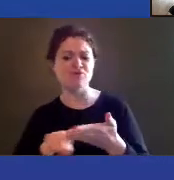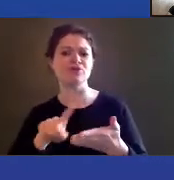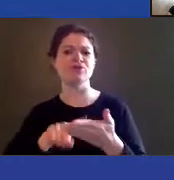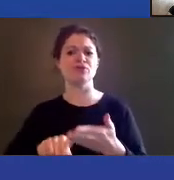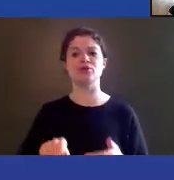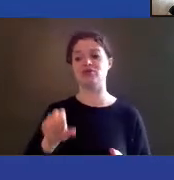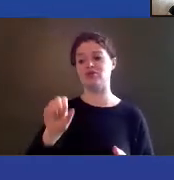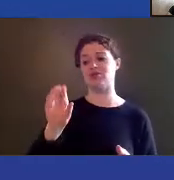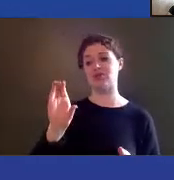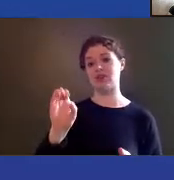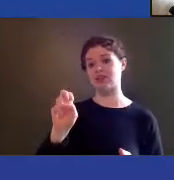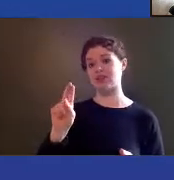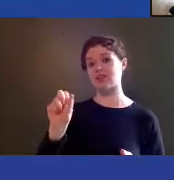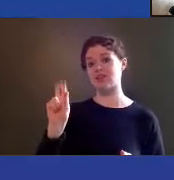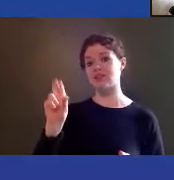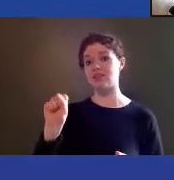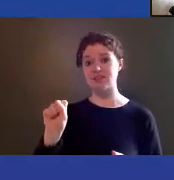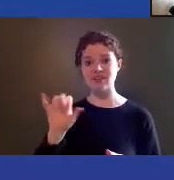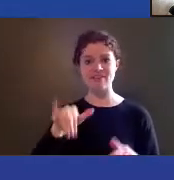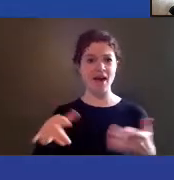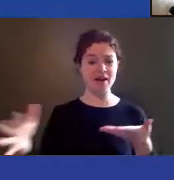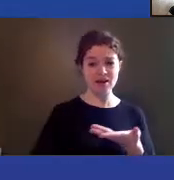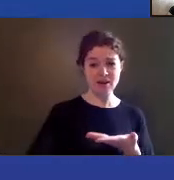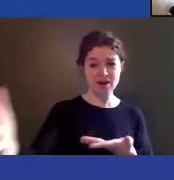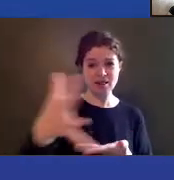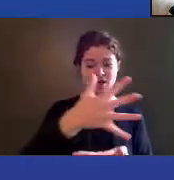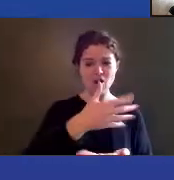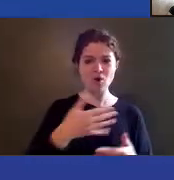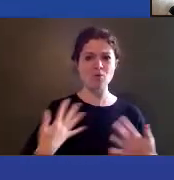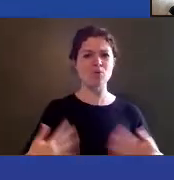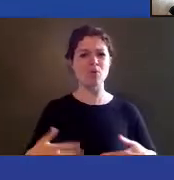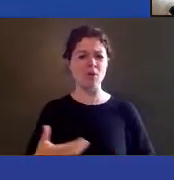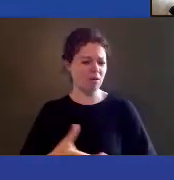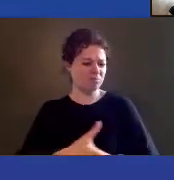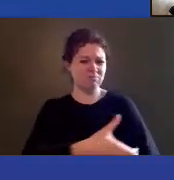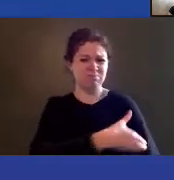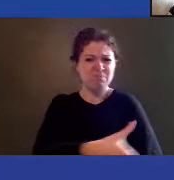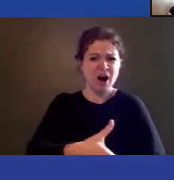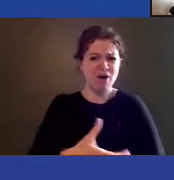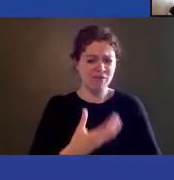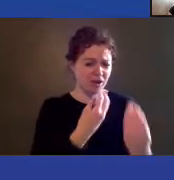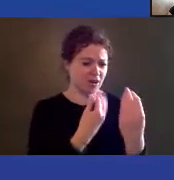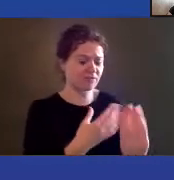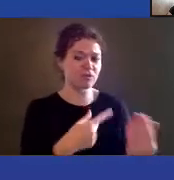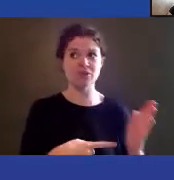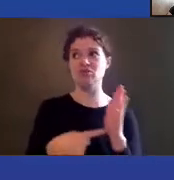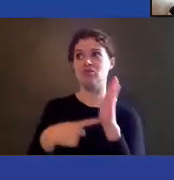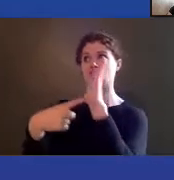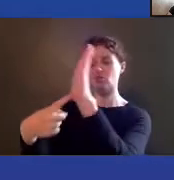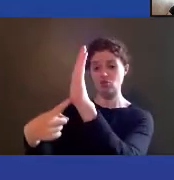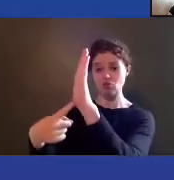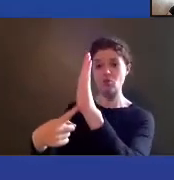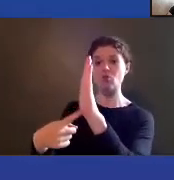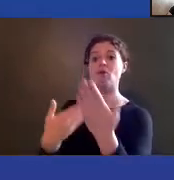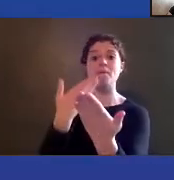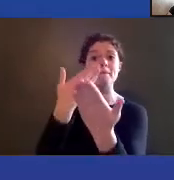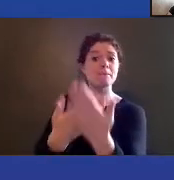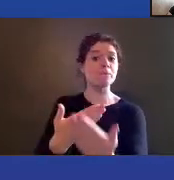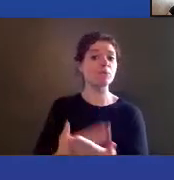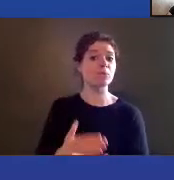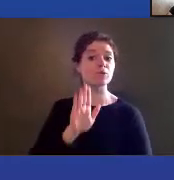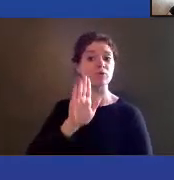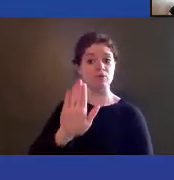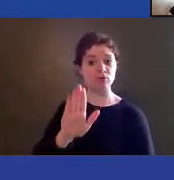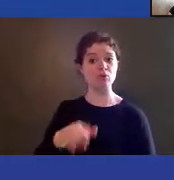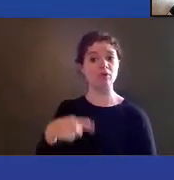census, those can all present powerful indicators and hard evidence about the issues that you're raising. I'll also highlight Dance